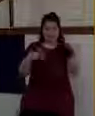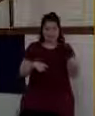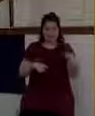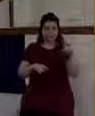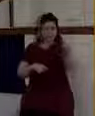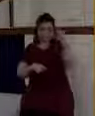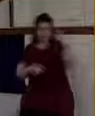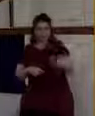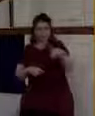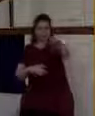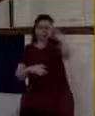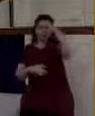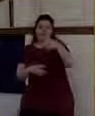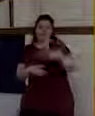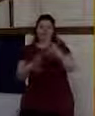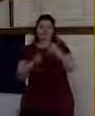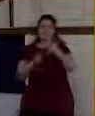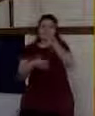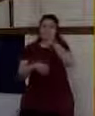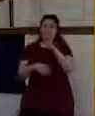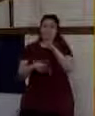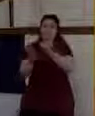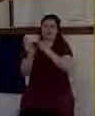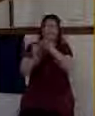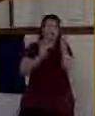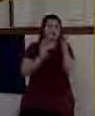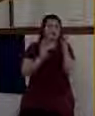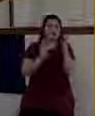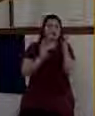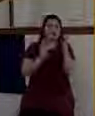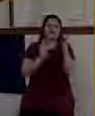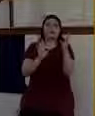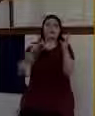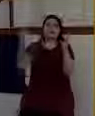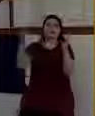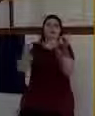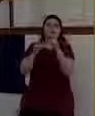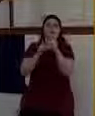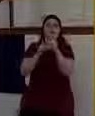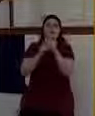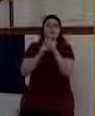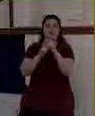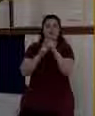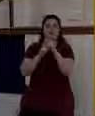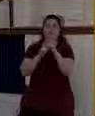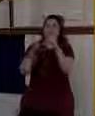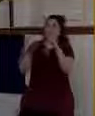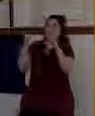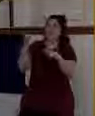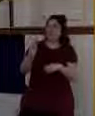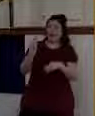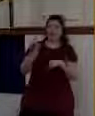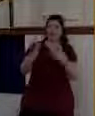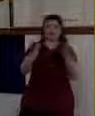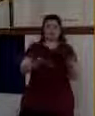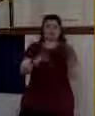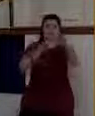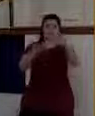of God who was disobedient unto the word of the Lord. Therefore the Lord hath delivered him unto the lion, which hath torn